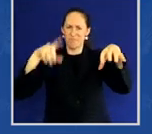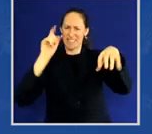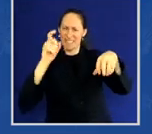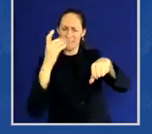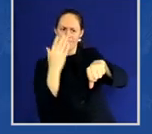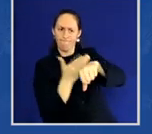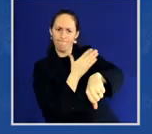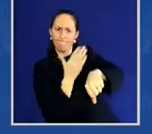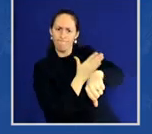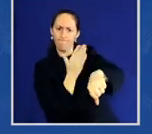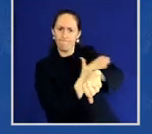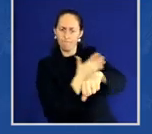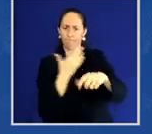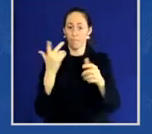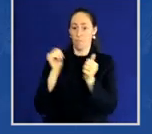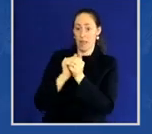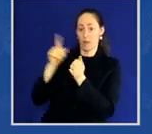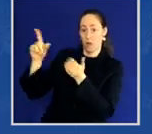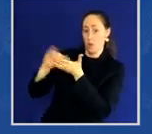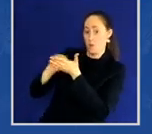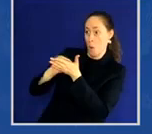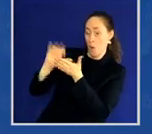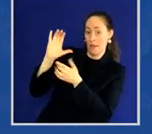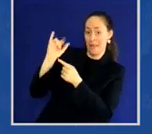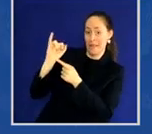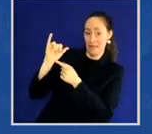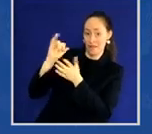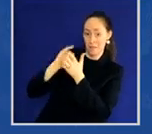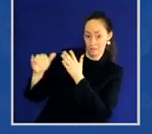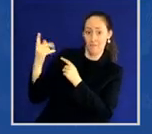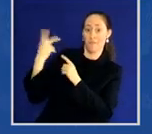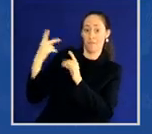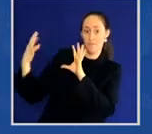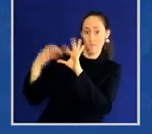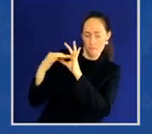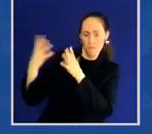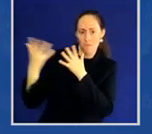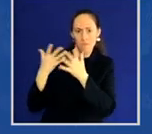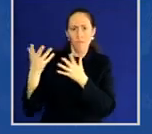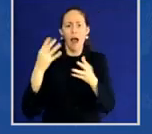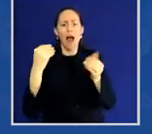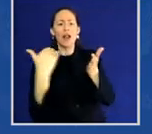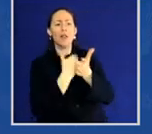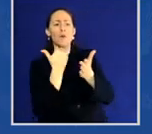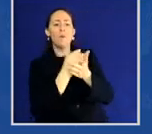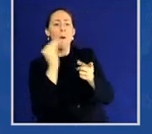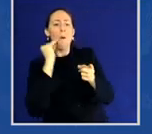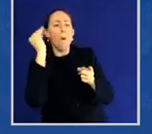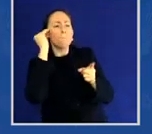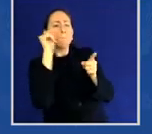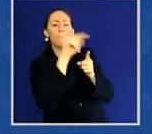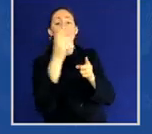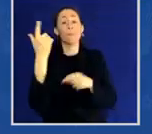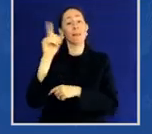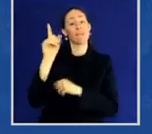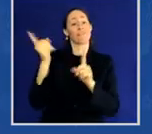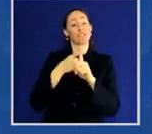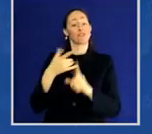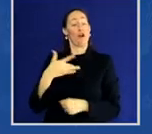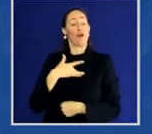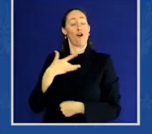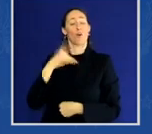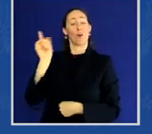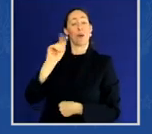we opened Moynihan Train Hall, Amtrak's new home in New York City, a world-class station providing an enhanced